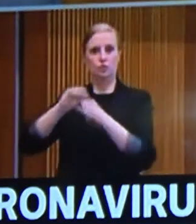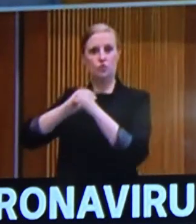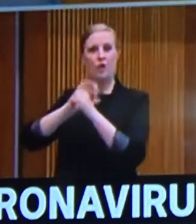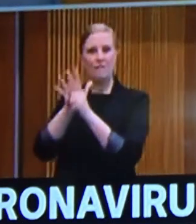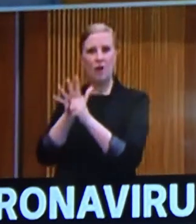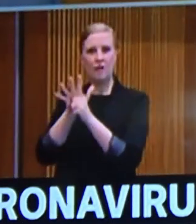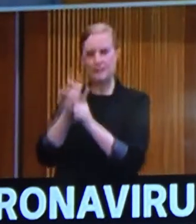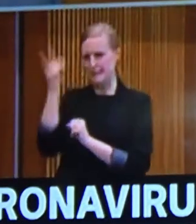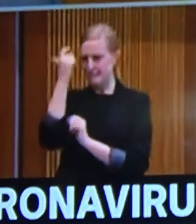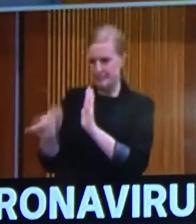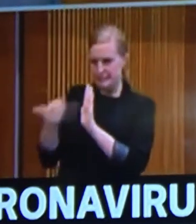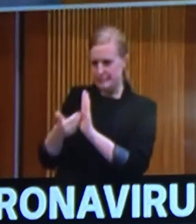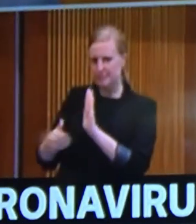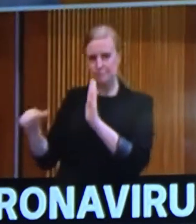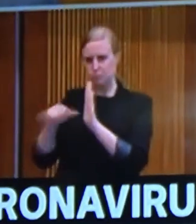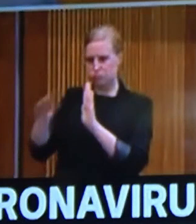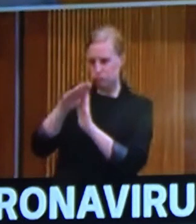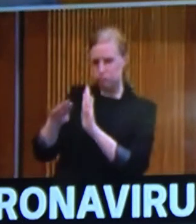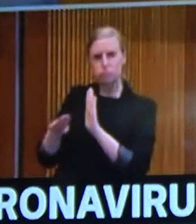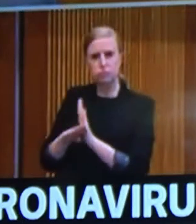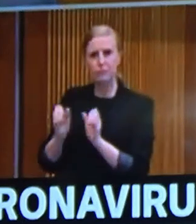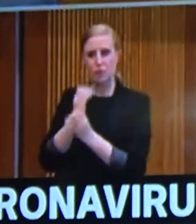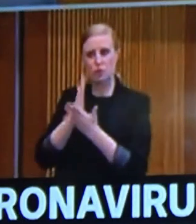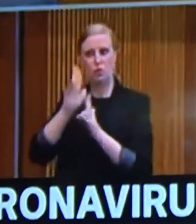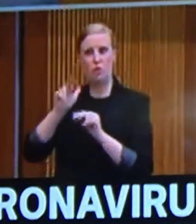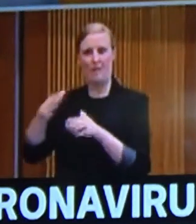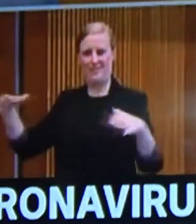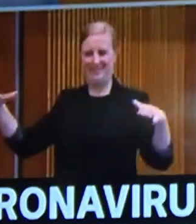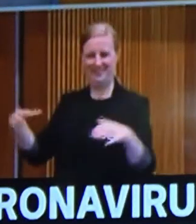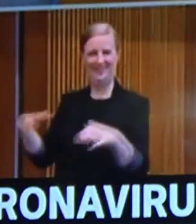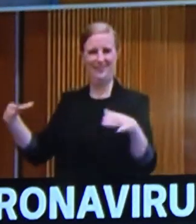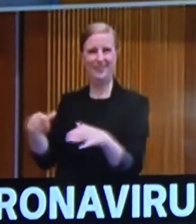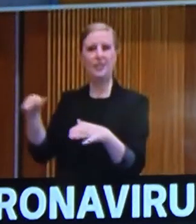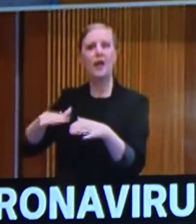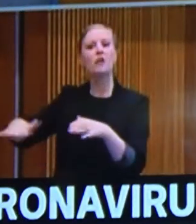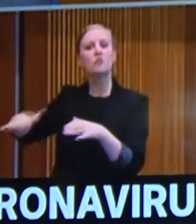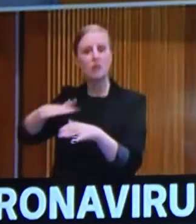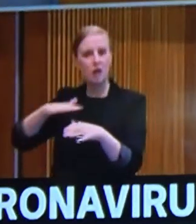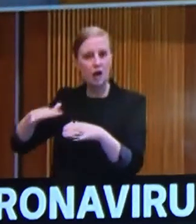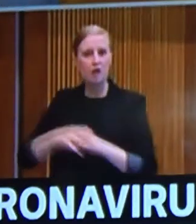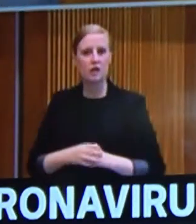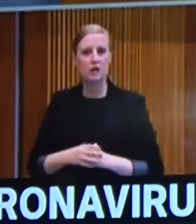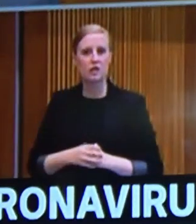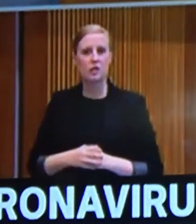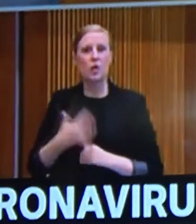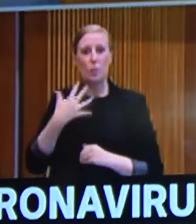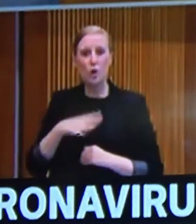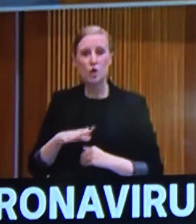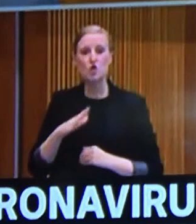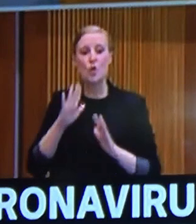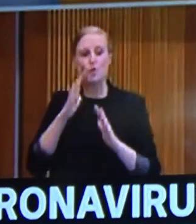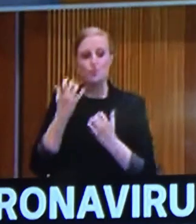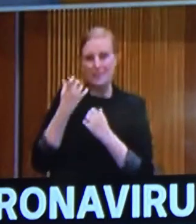idea of rings of containment, being able to provide tighter controls to protect the population in